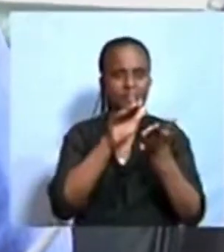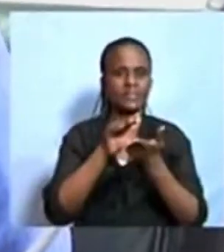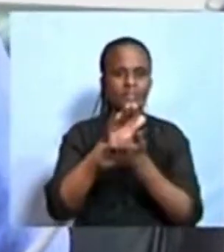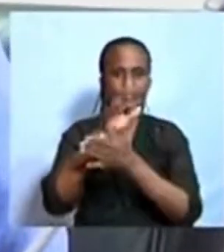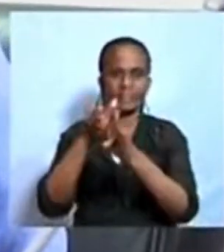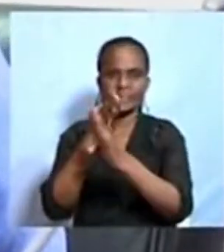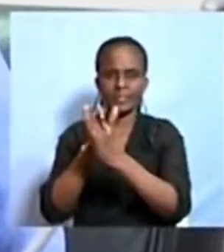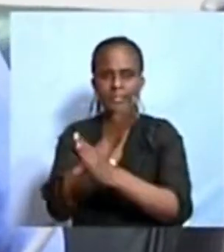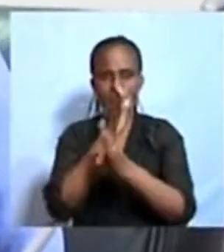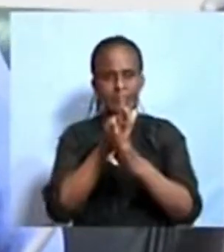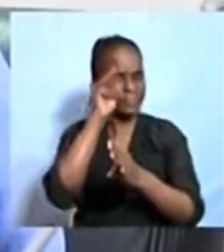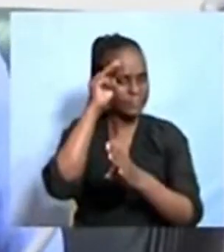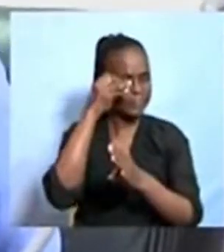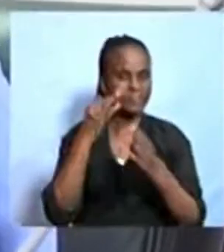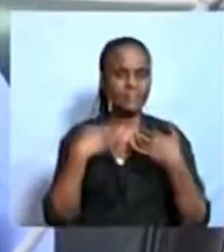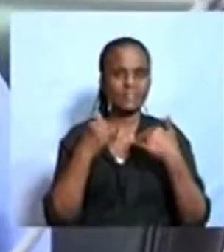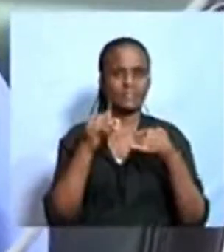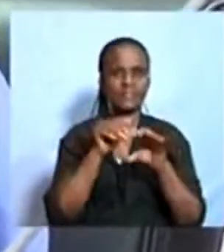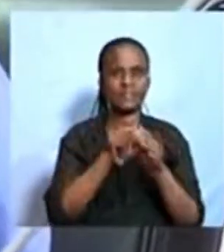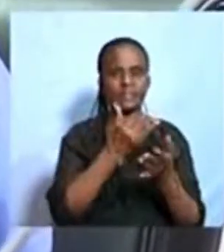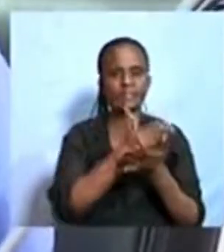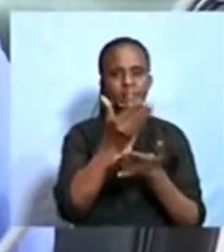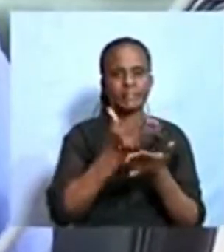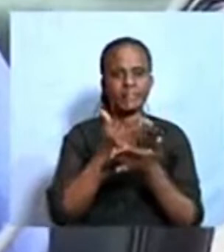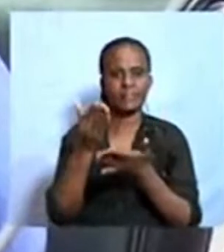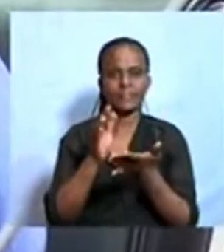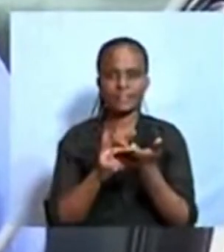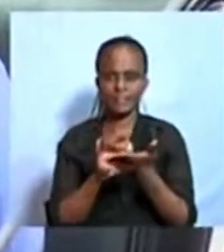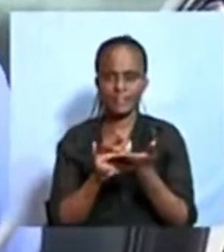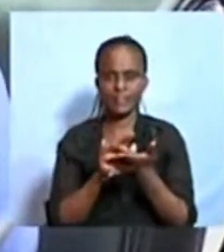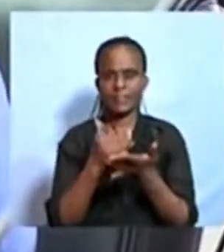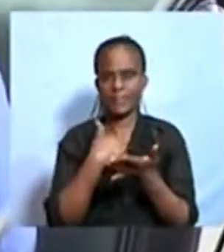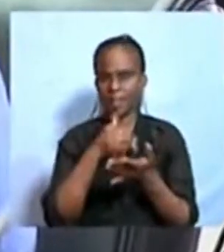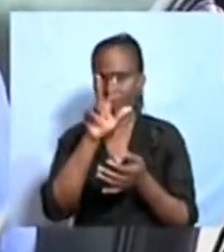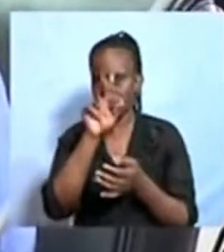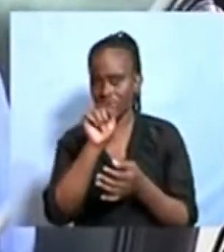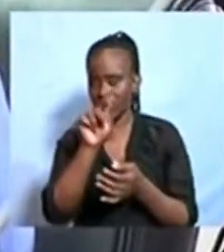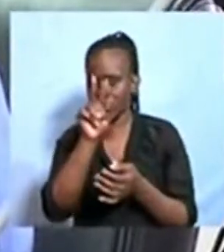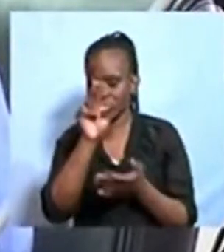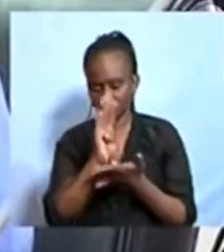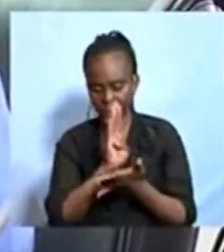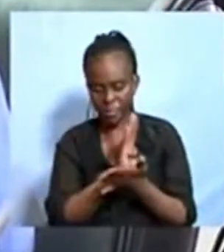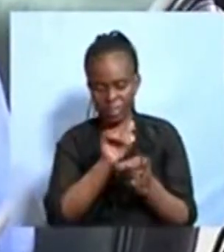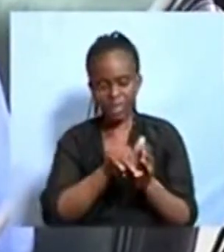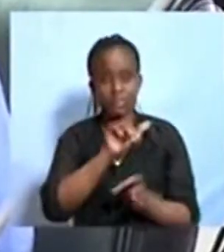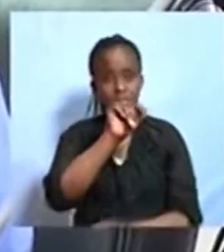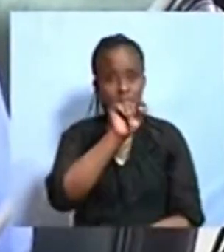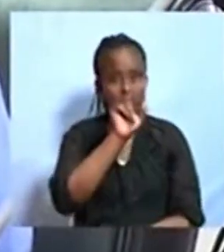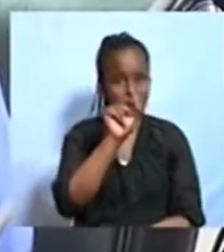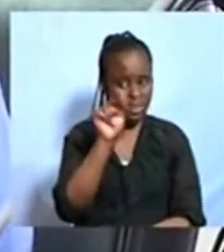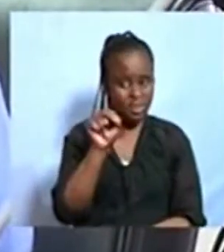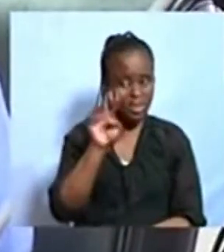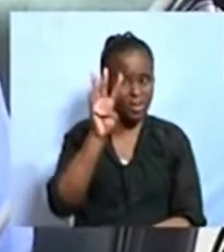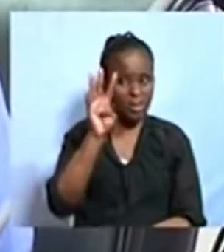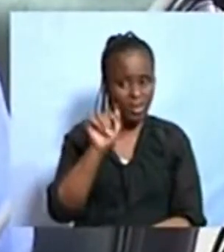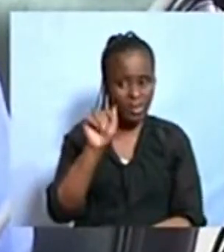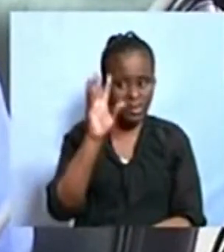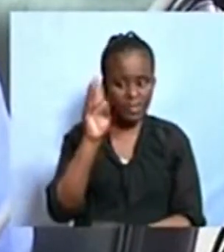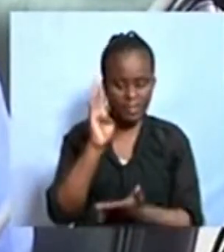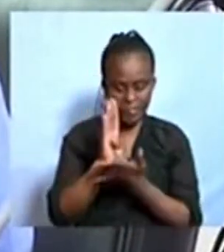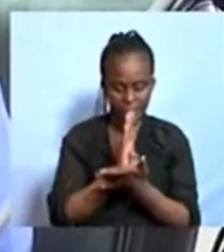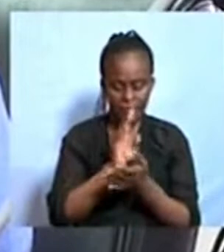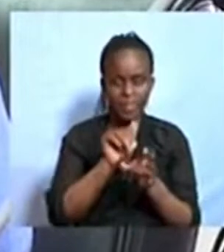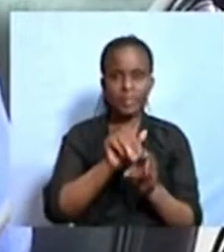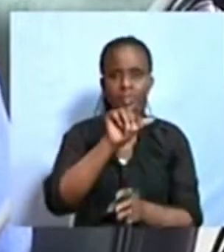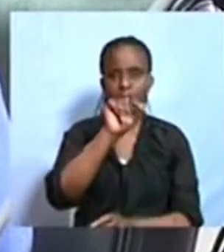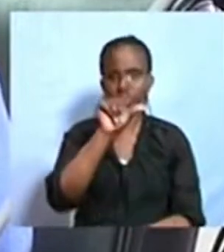Ministry of Health, specifically in the procurement of drugs. We have 3.2 billion in 2022, 4.6 billion in